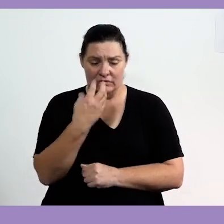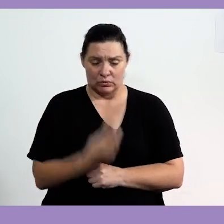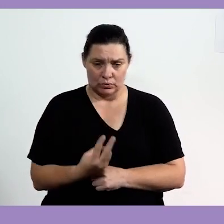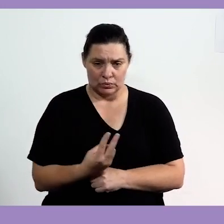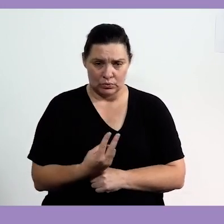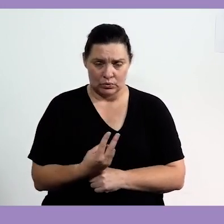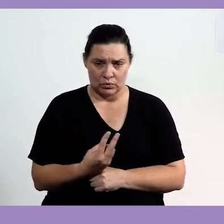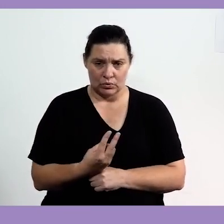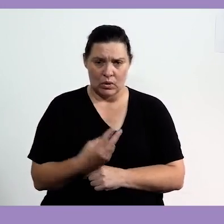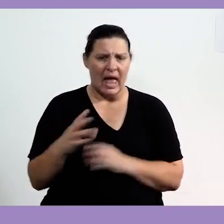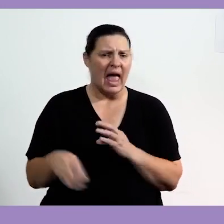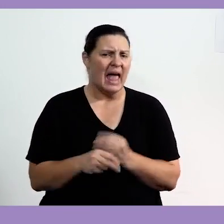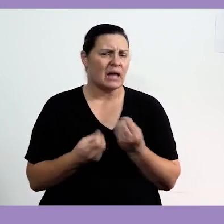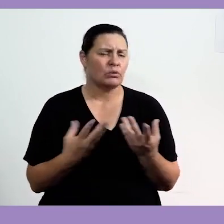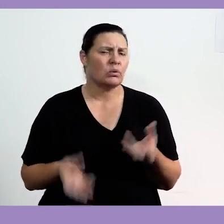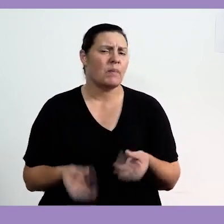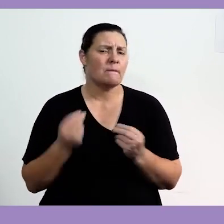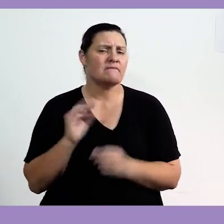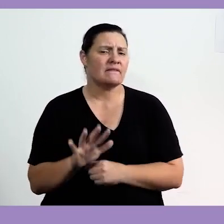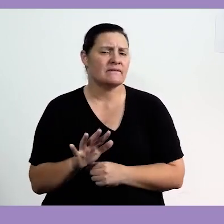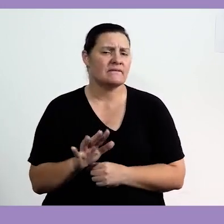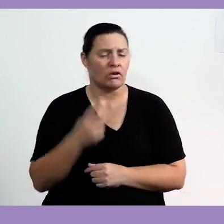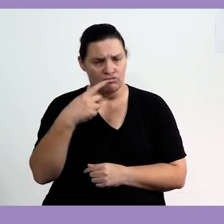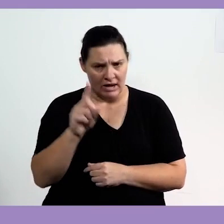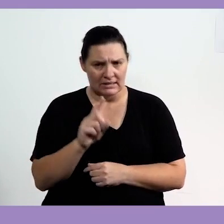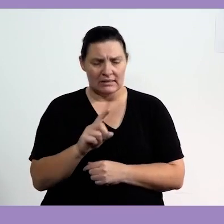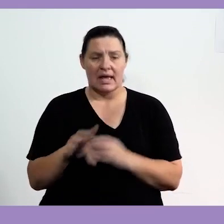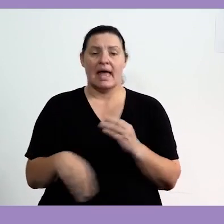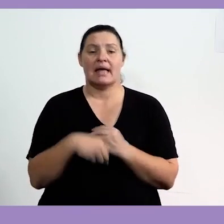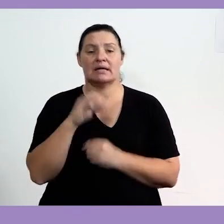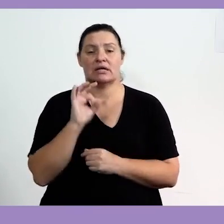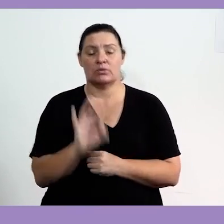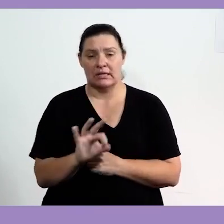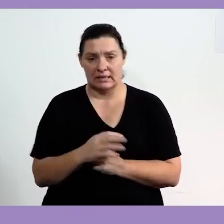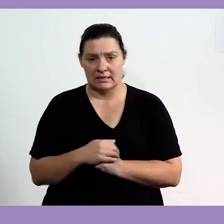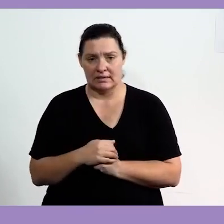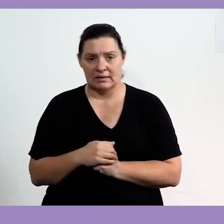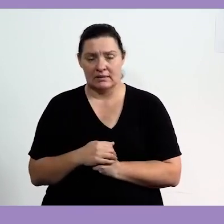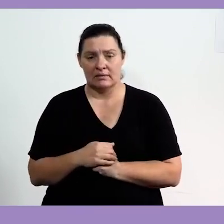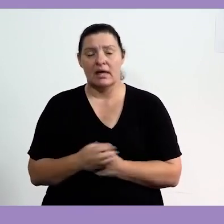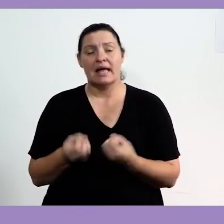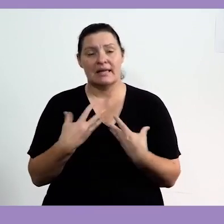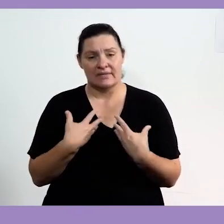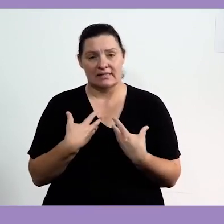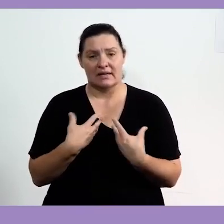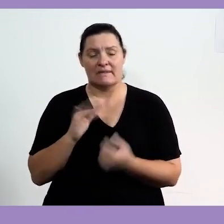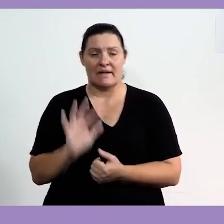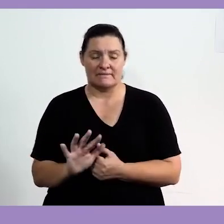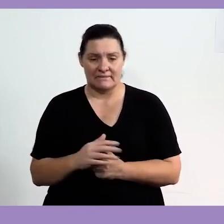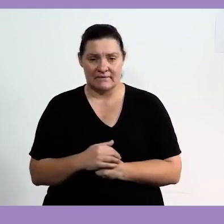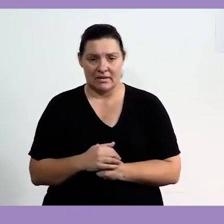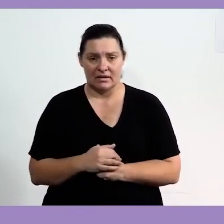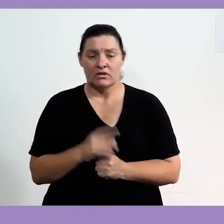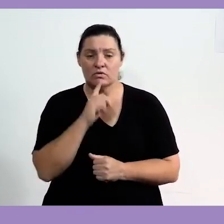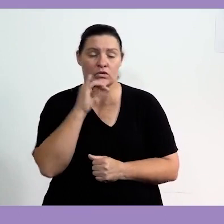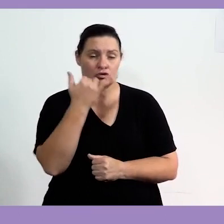I have 2, how much must I add to get to 5? You are correct. I am going to add 3, and that gives us a